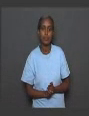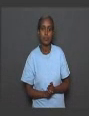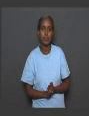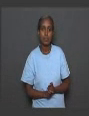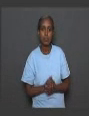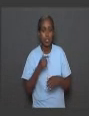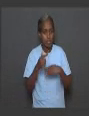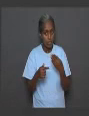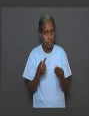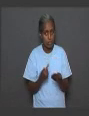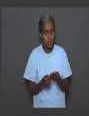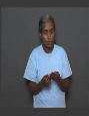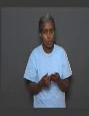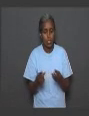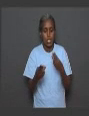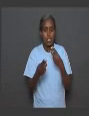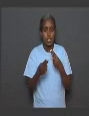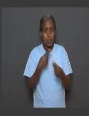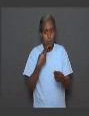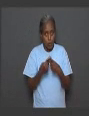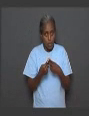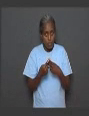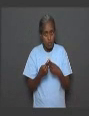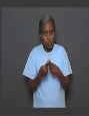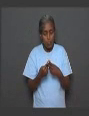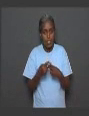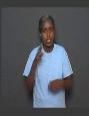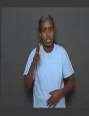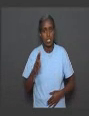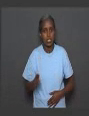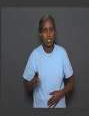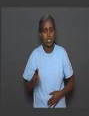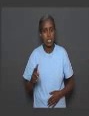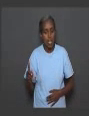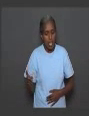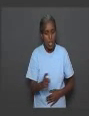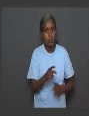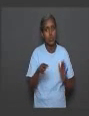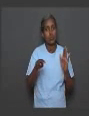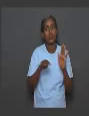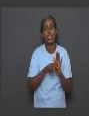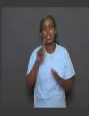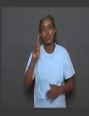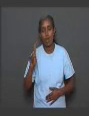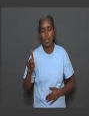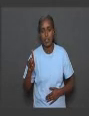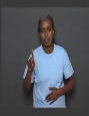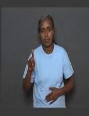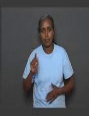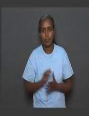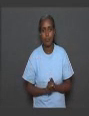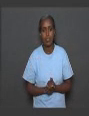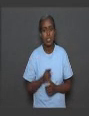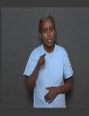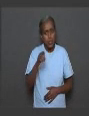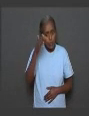So, if the product of those rations comes to -1, you